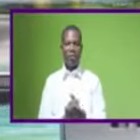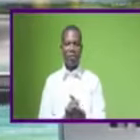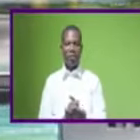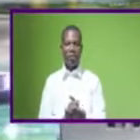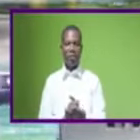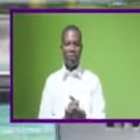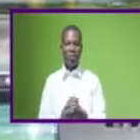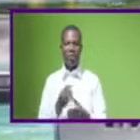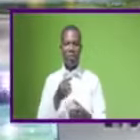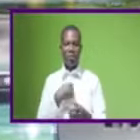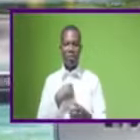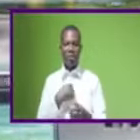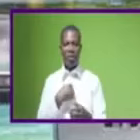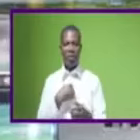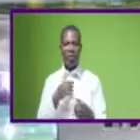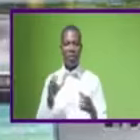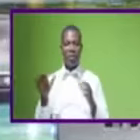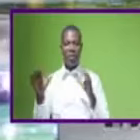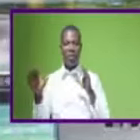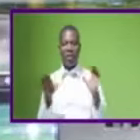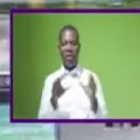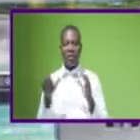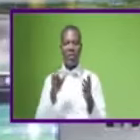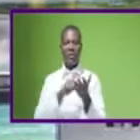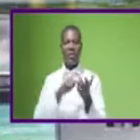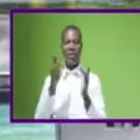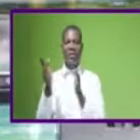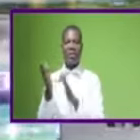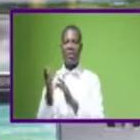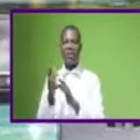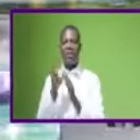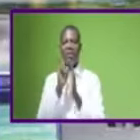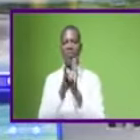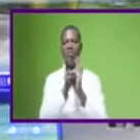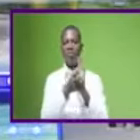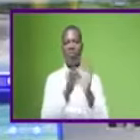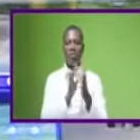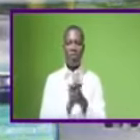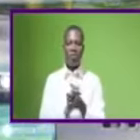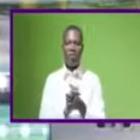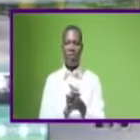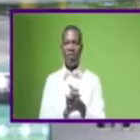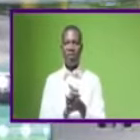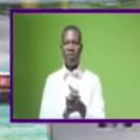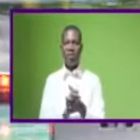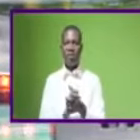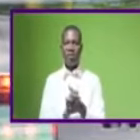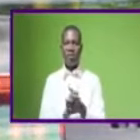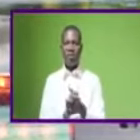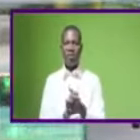Me be act Jesus film. That I am here to add the movie of Jesus Christ.